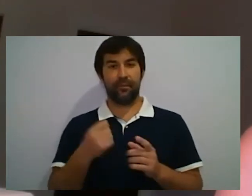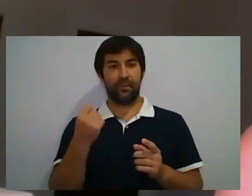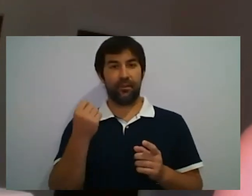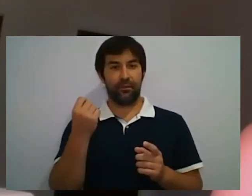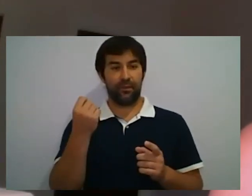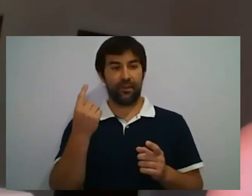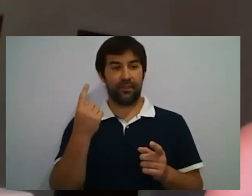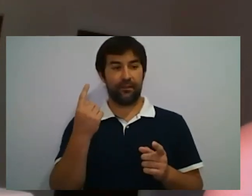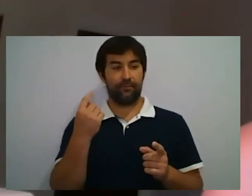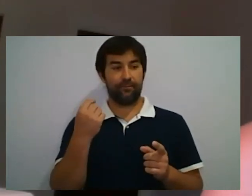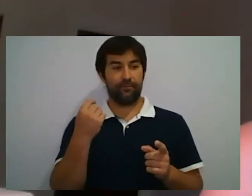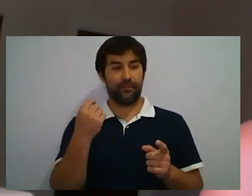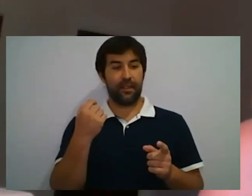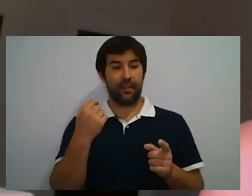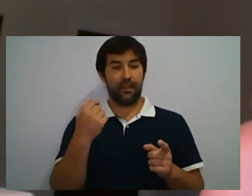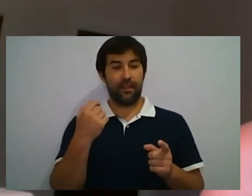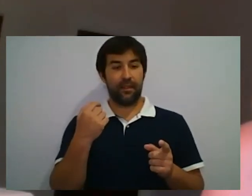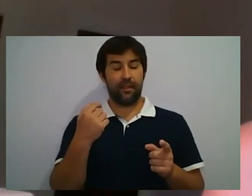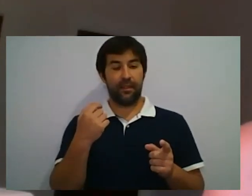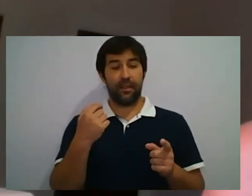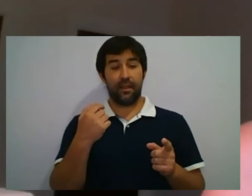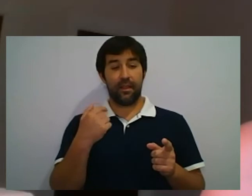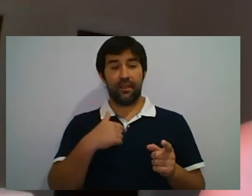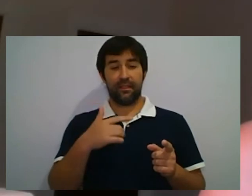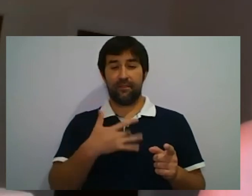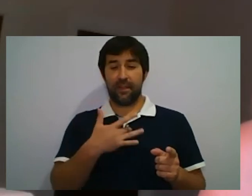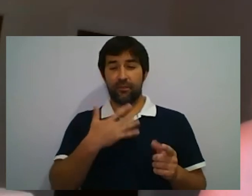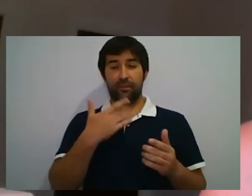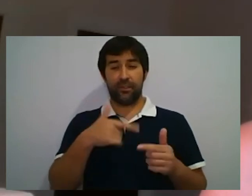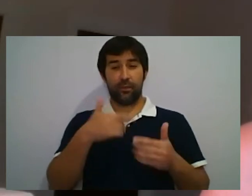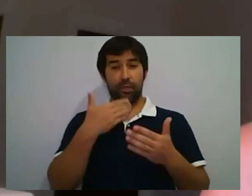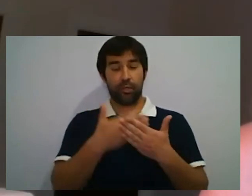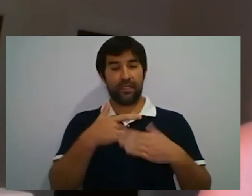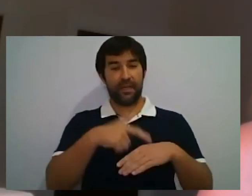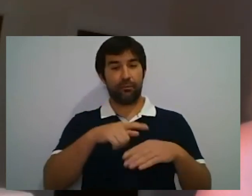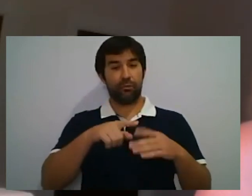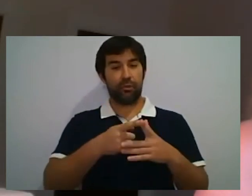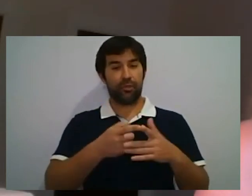sentiment that was that seemed to be prevalent some years ago.